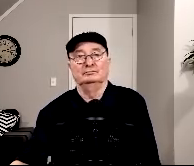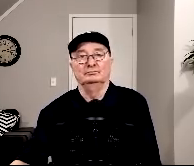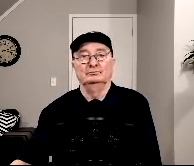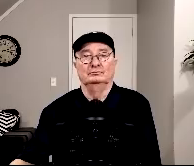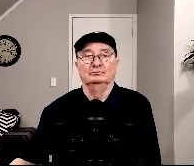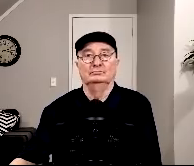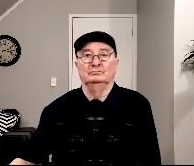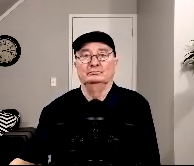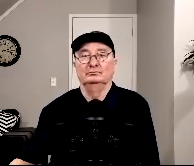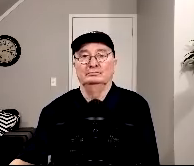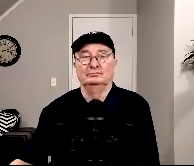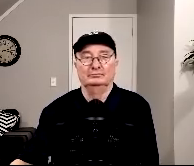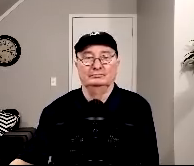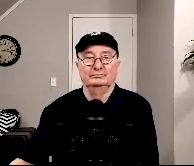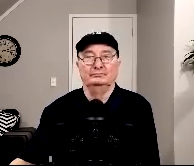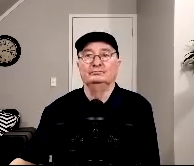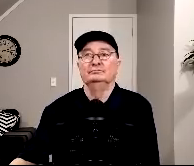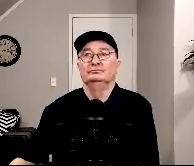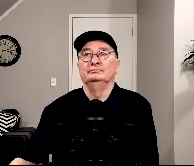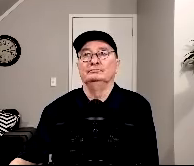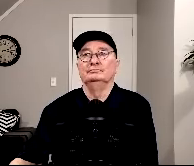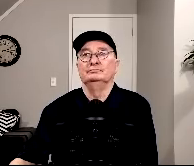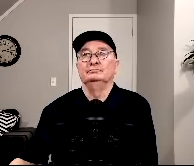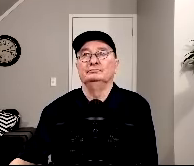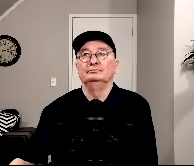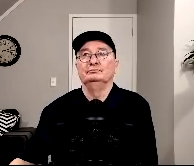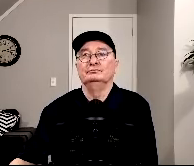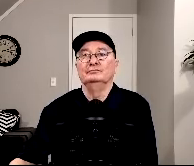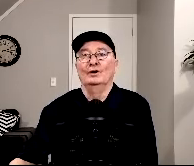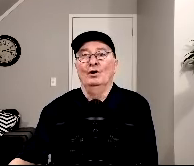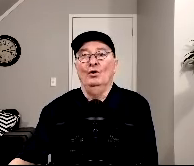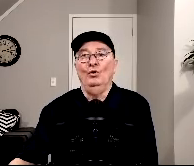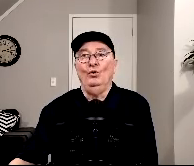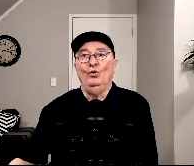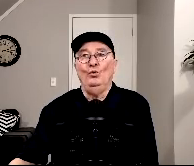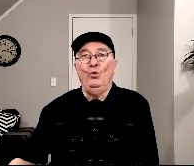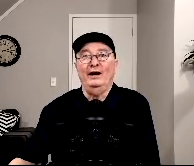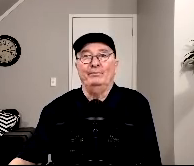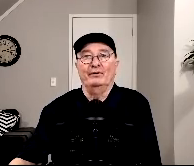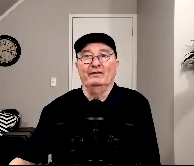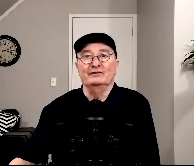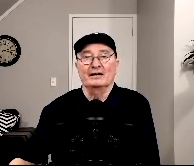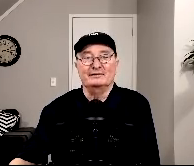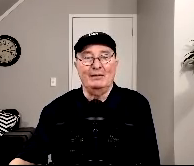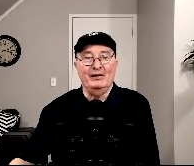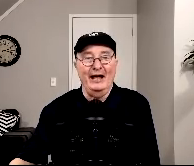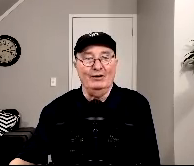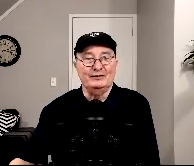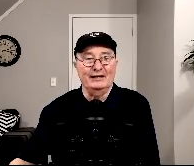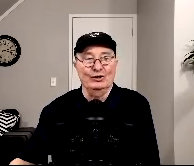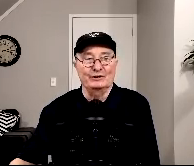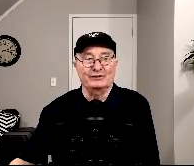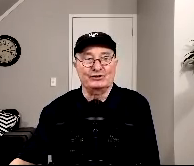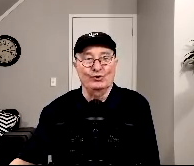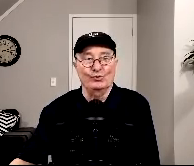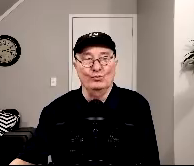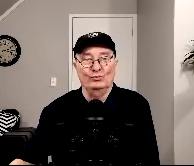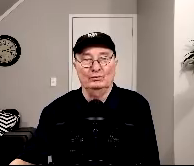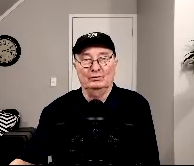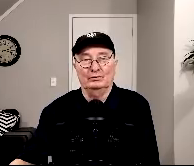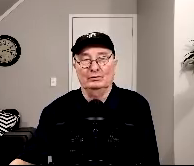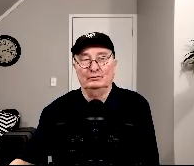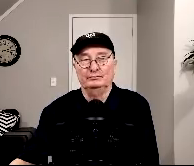lives, and I feel that as a white male, as someone who has white privilege, I really need to... Oh, white privilege, something else he learnt at